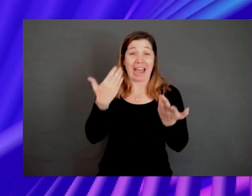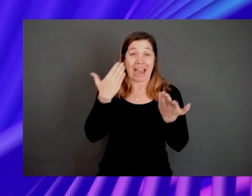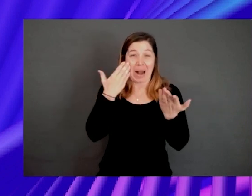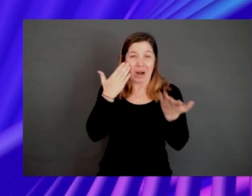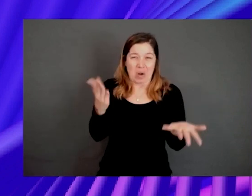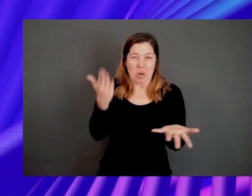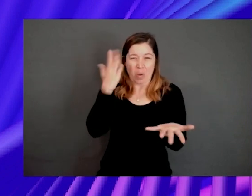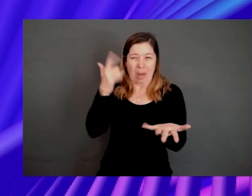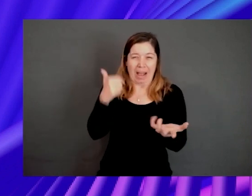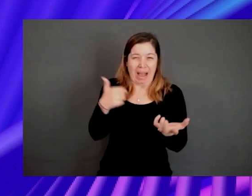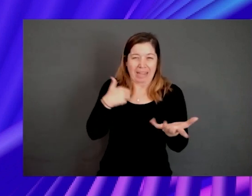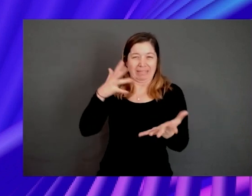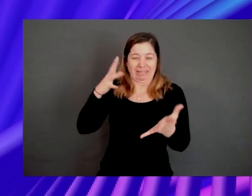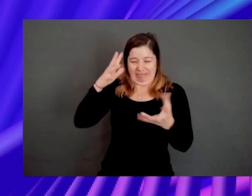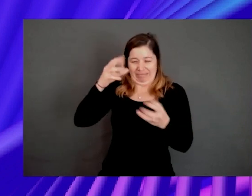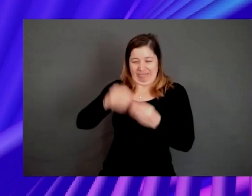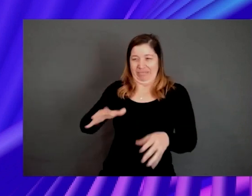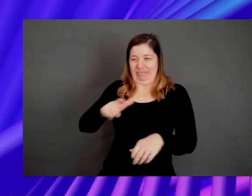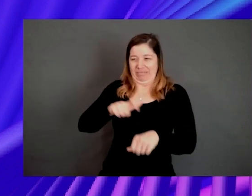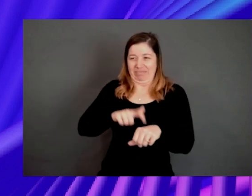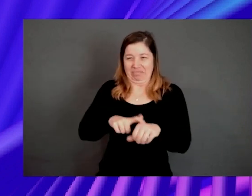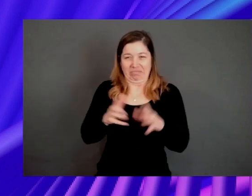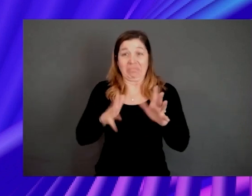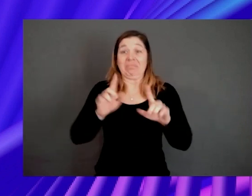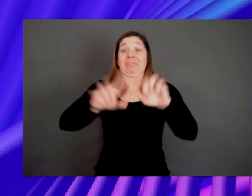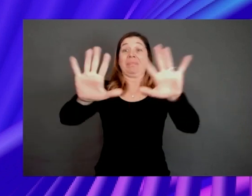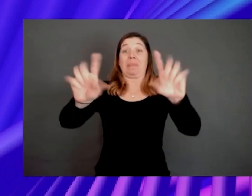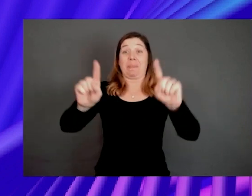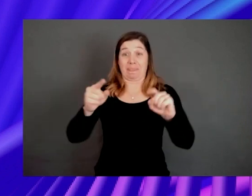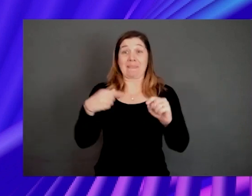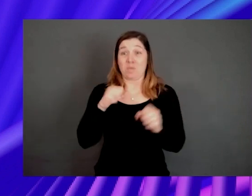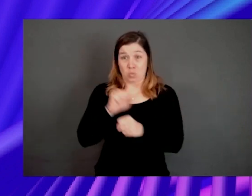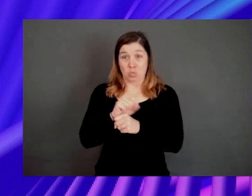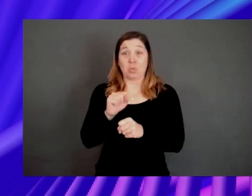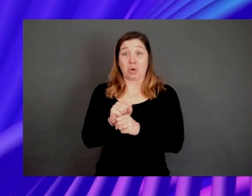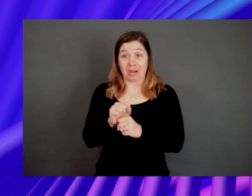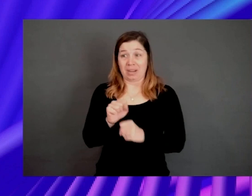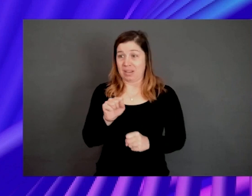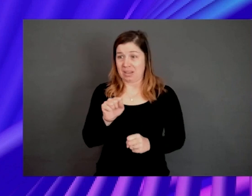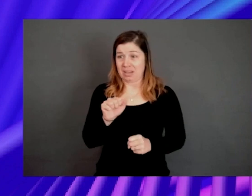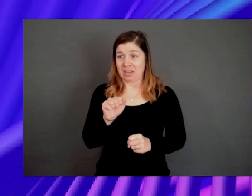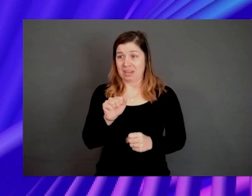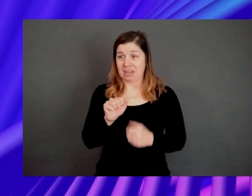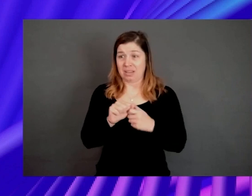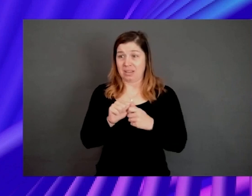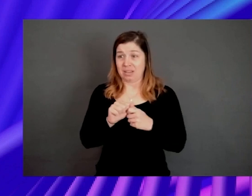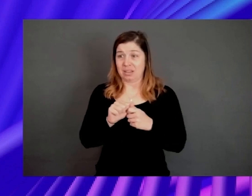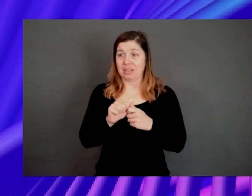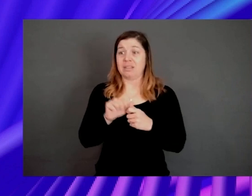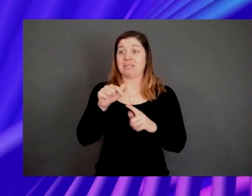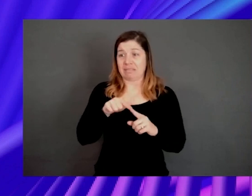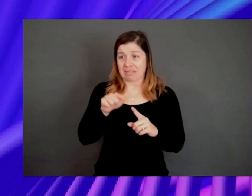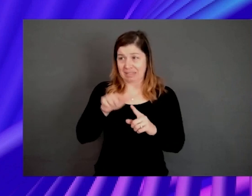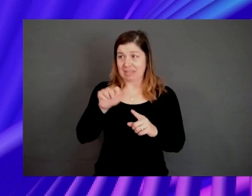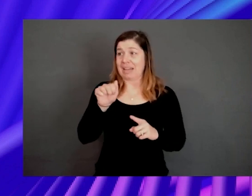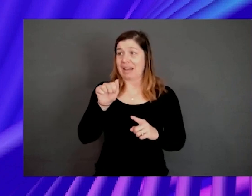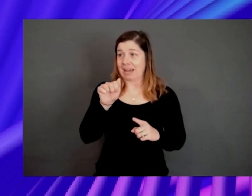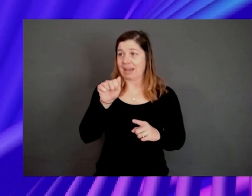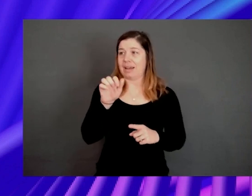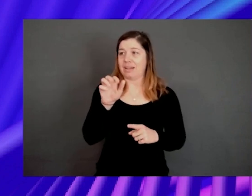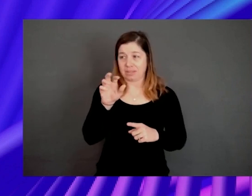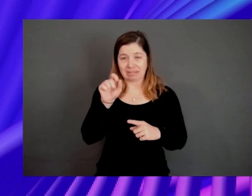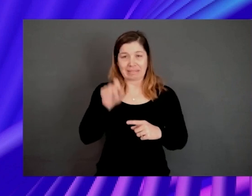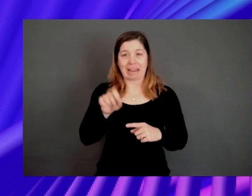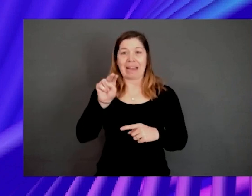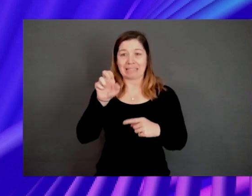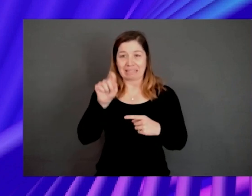one. Right. So been working on the SDK, done a lot of work to Visual Studio over the years inside. We've worked